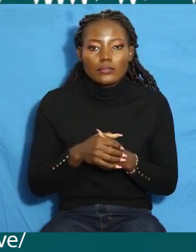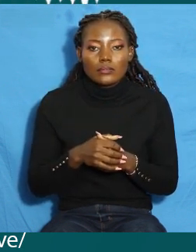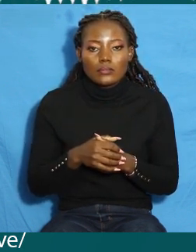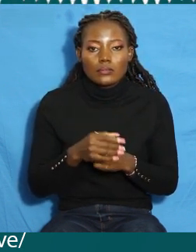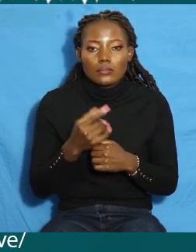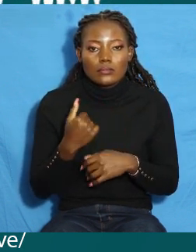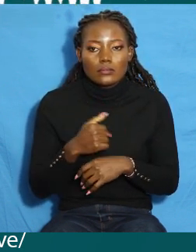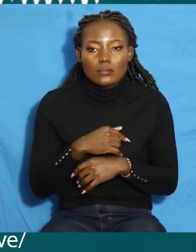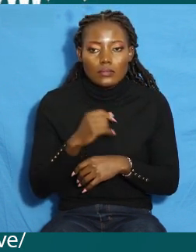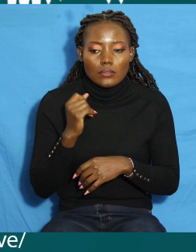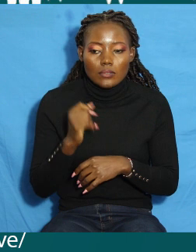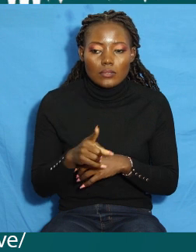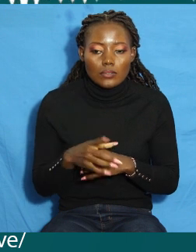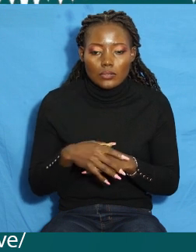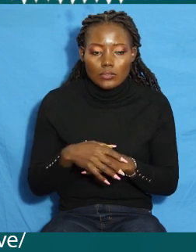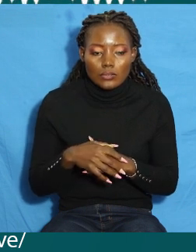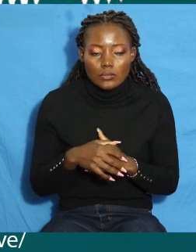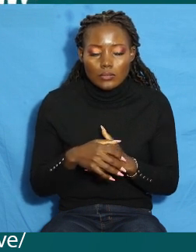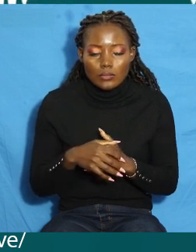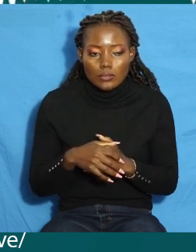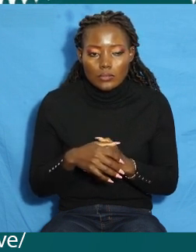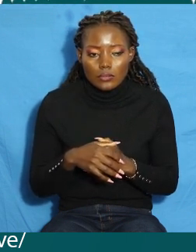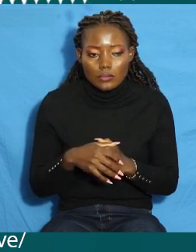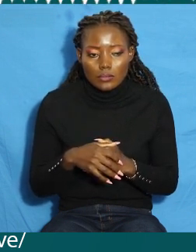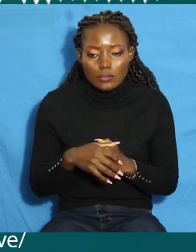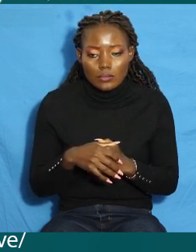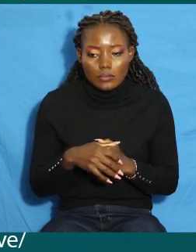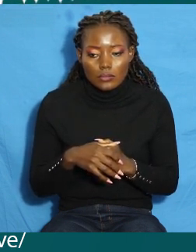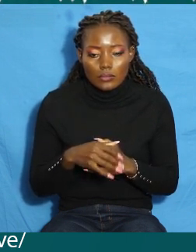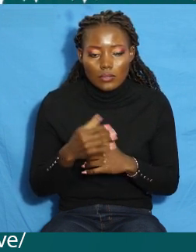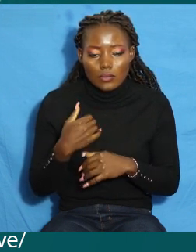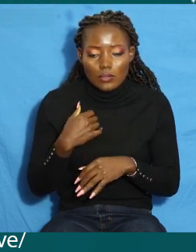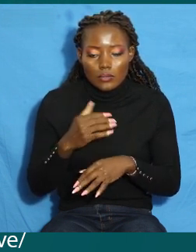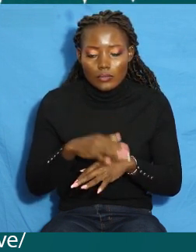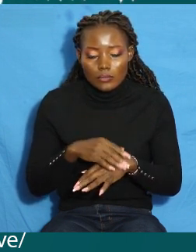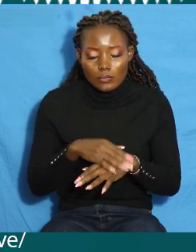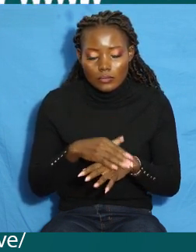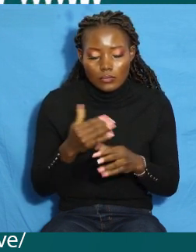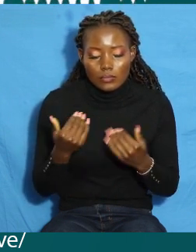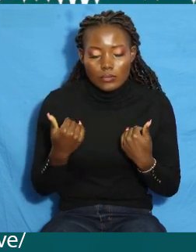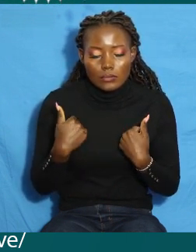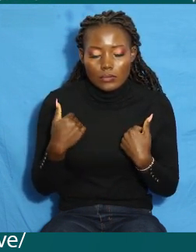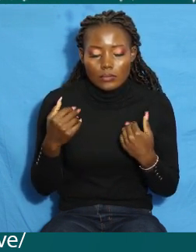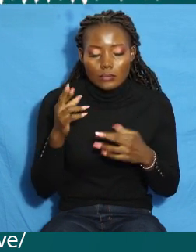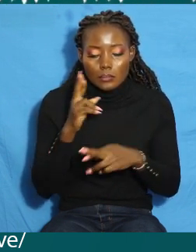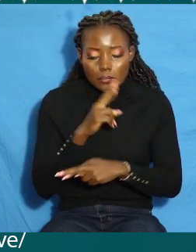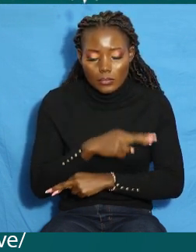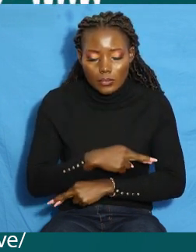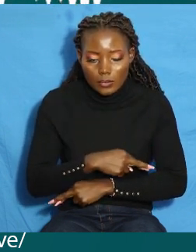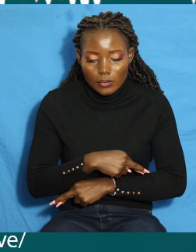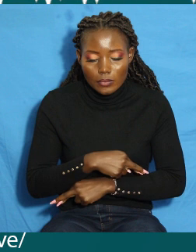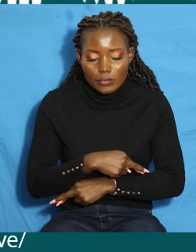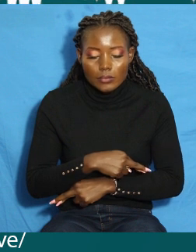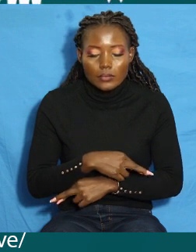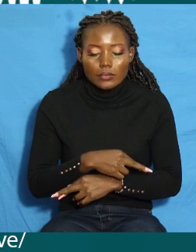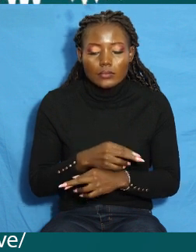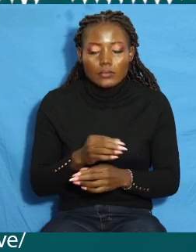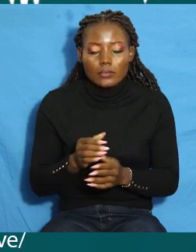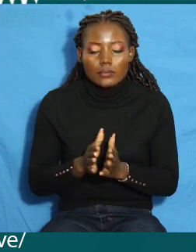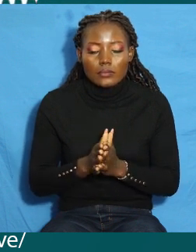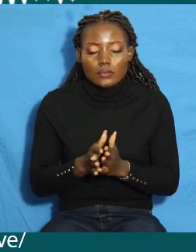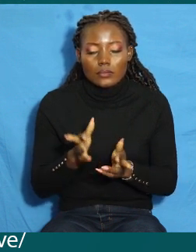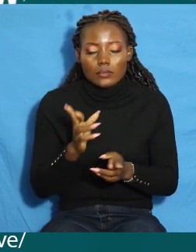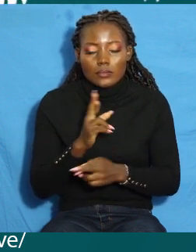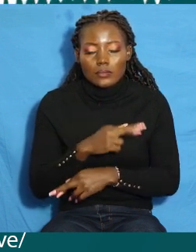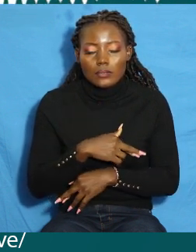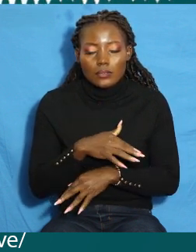We need to embrace good sleep, good rest, relaxing,